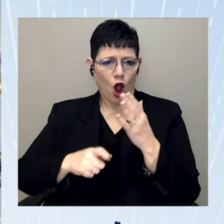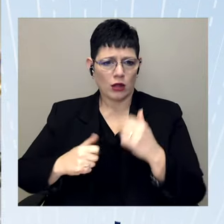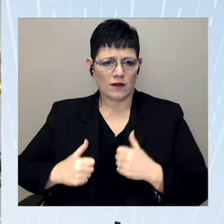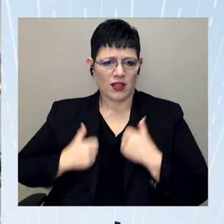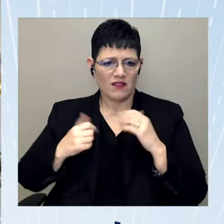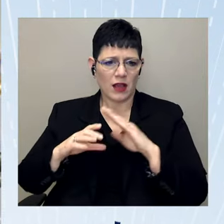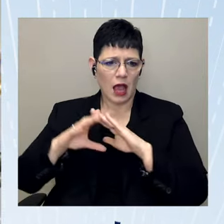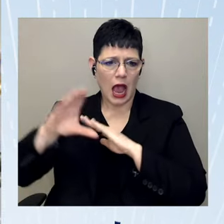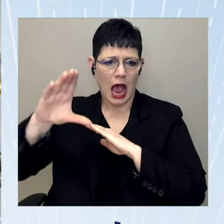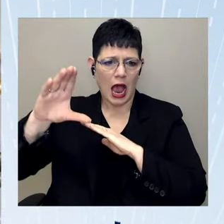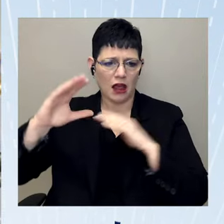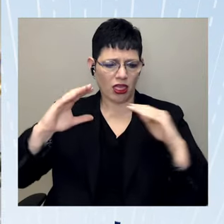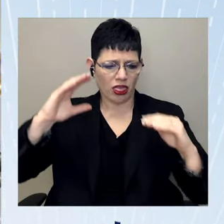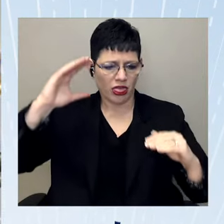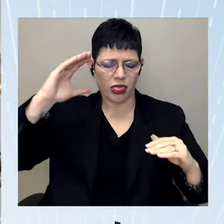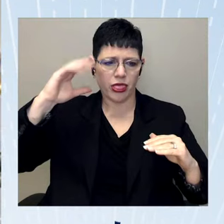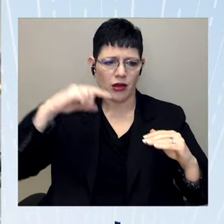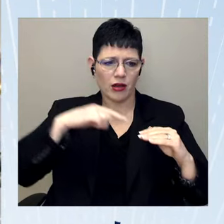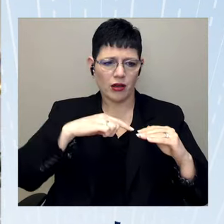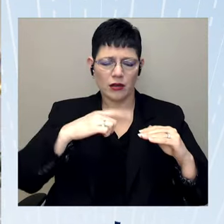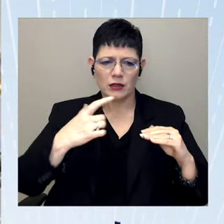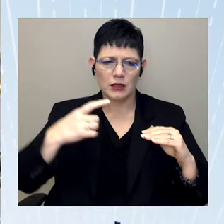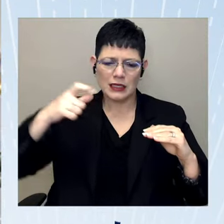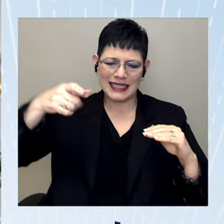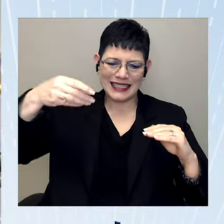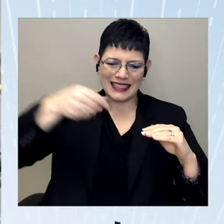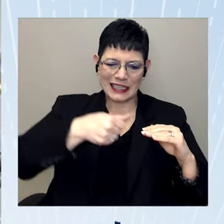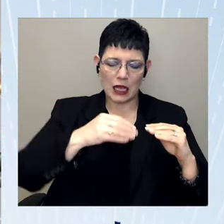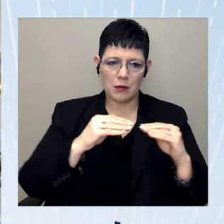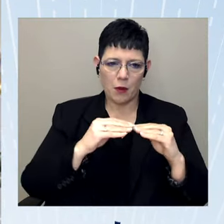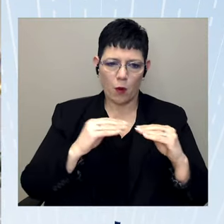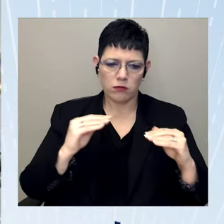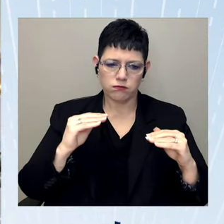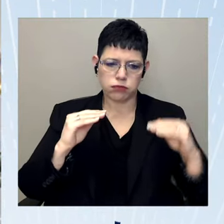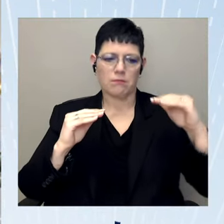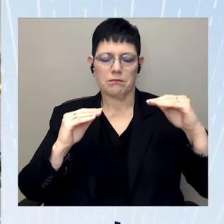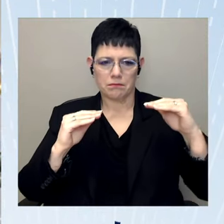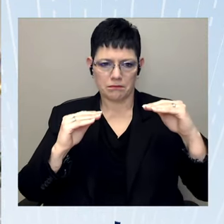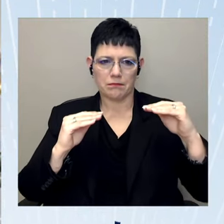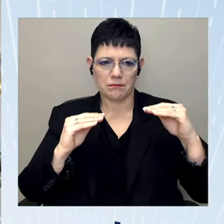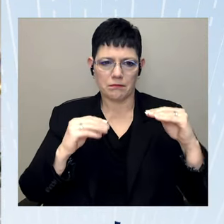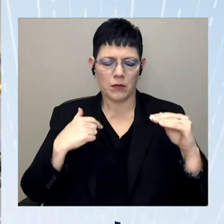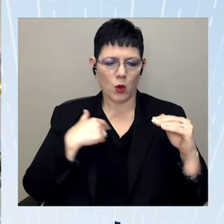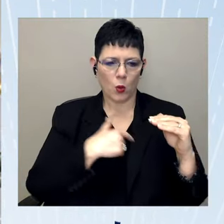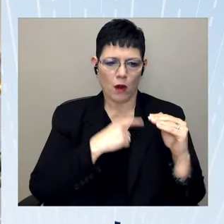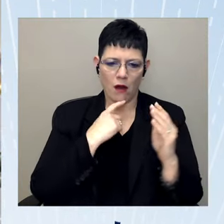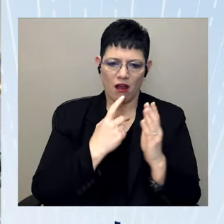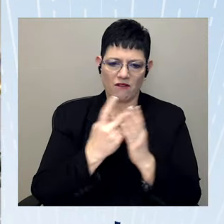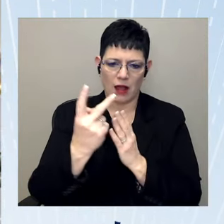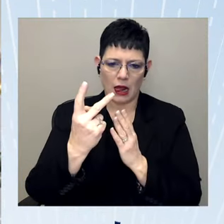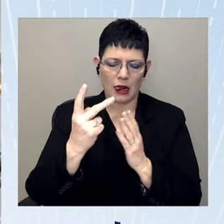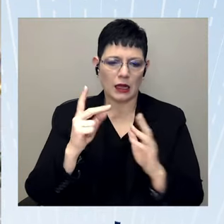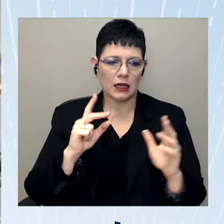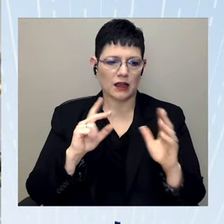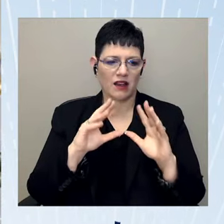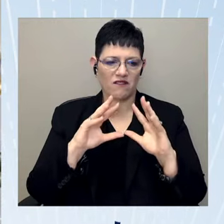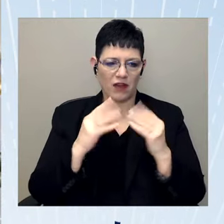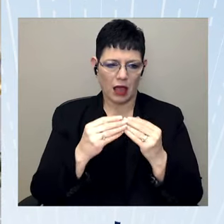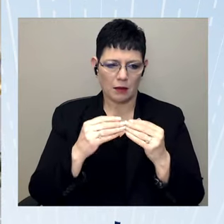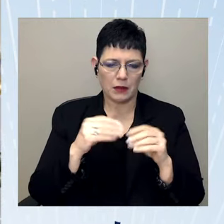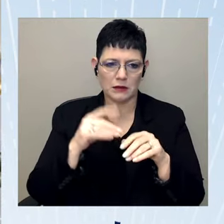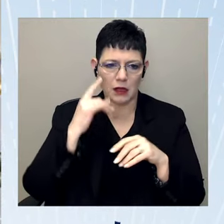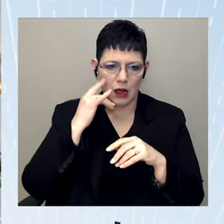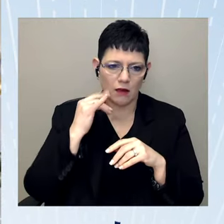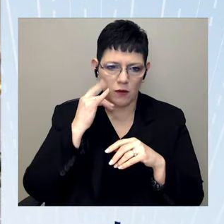As a nation, we are failing providers and the families at the same time. But most importantly,